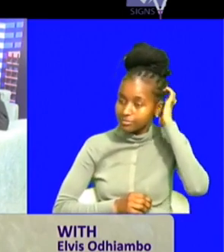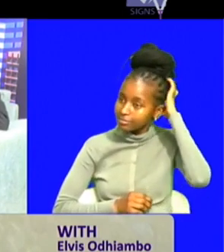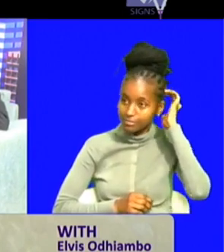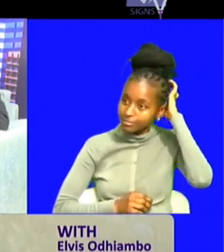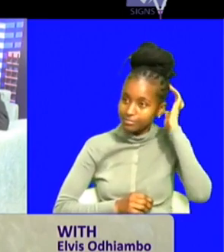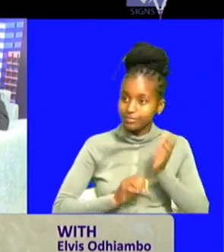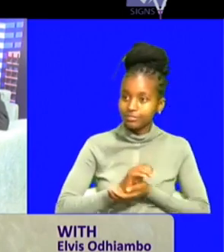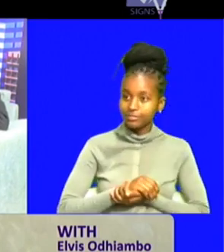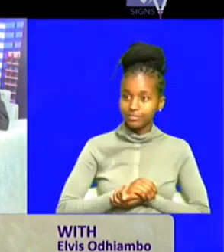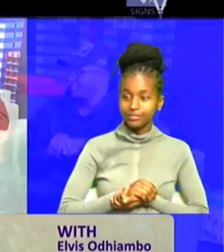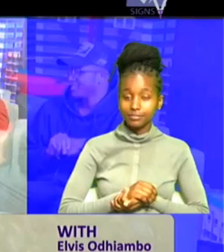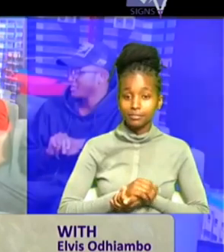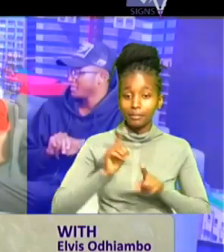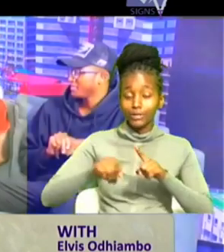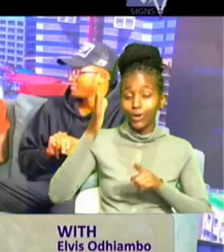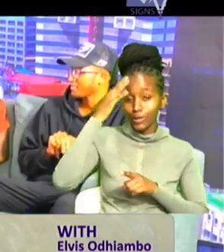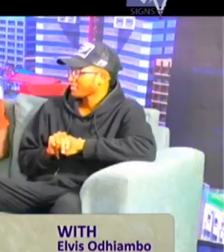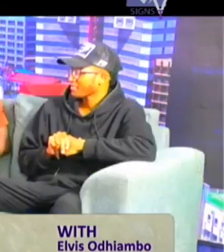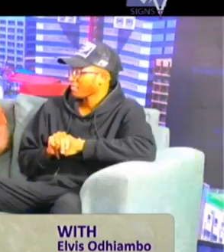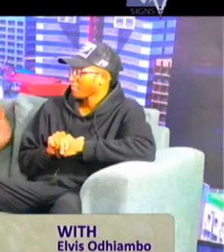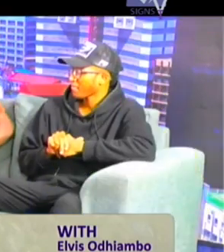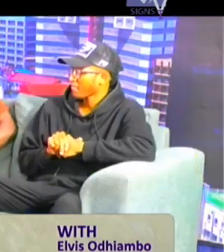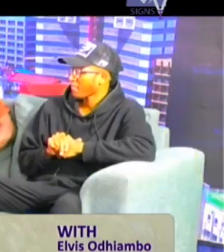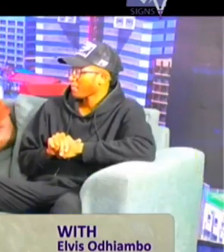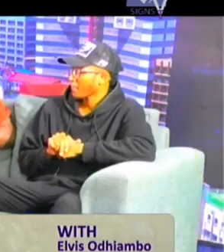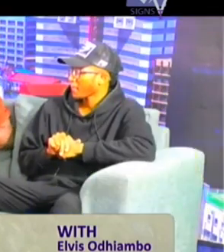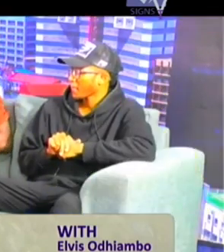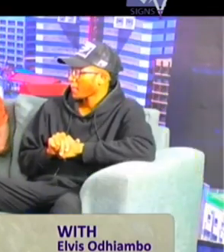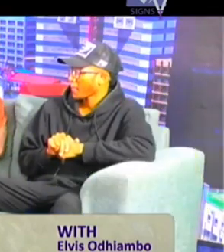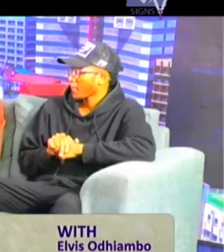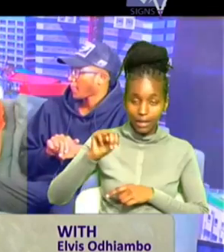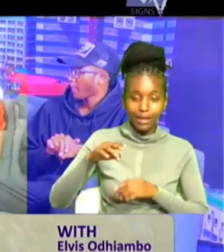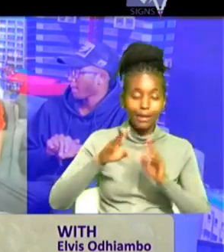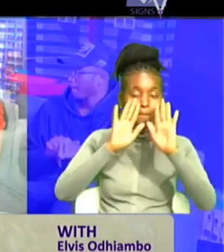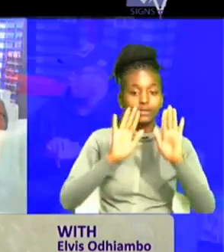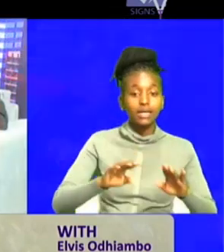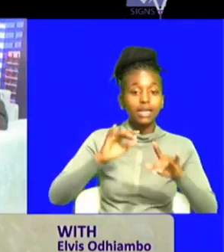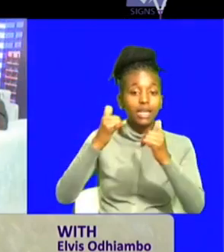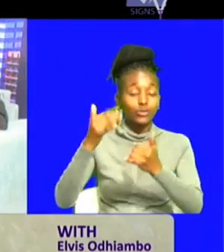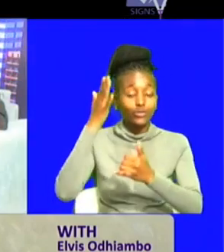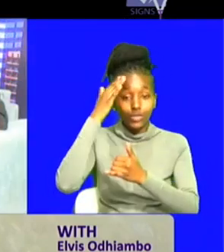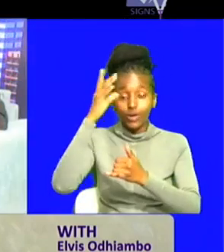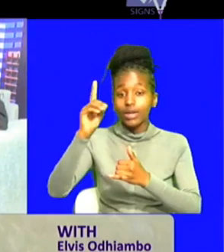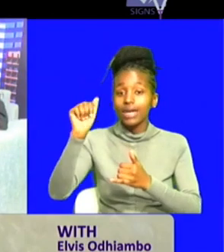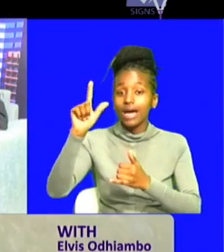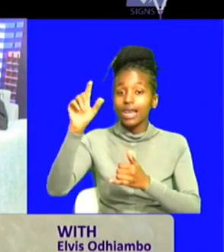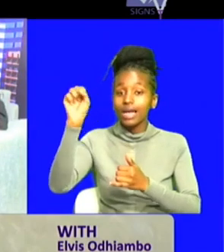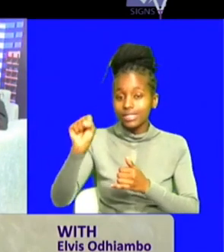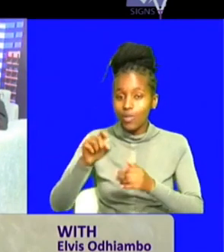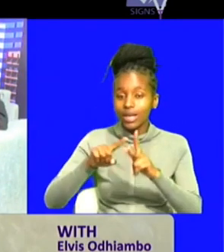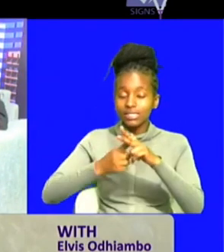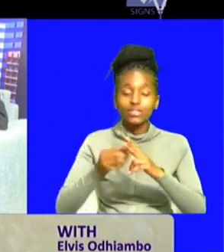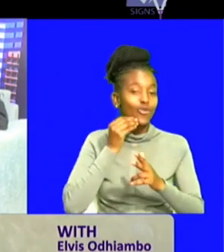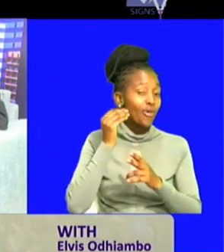muhimu. So of course, and also bearing the fact that Dallas Sevens is starting home ground, so probably they might have that